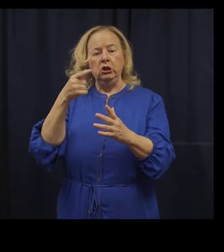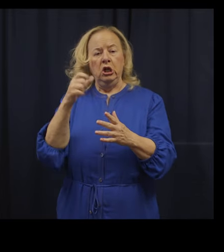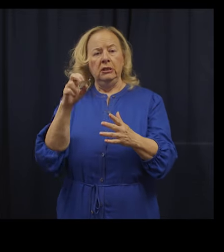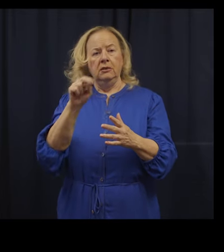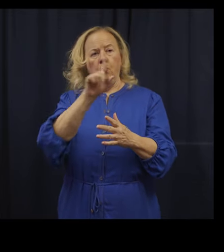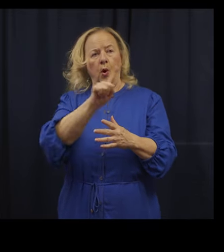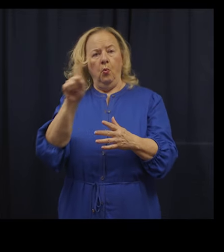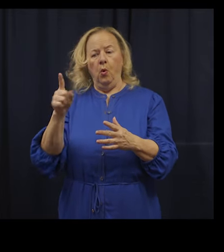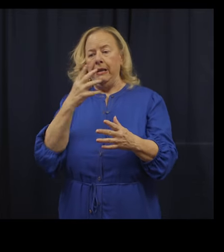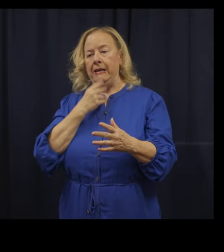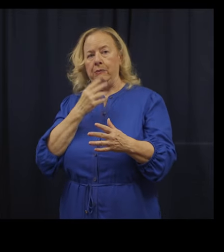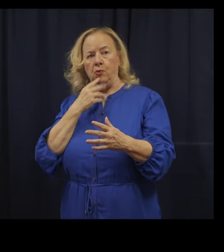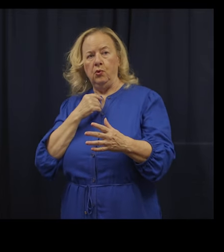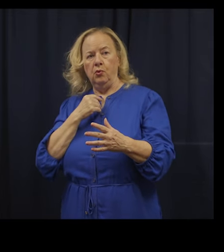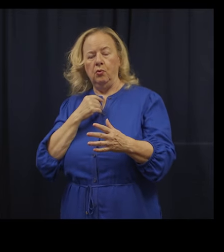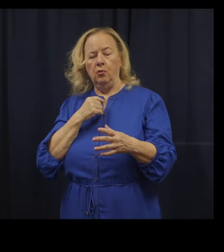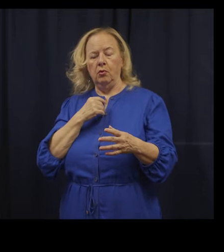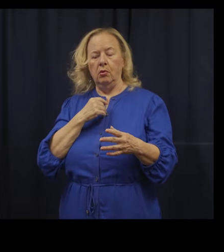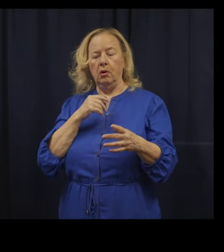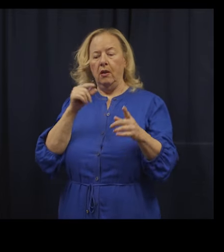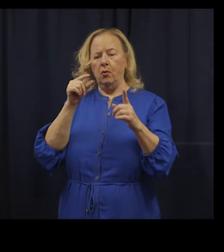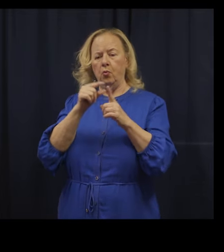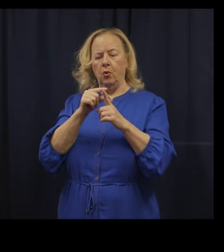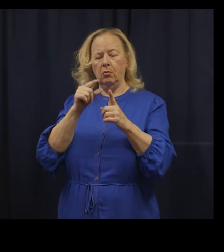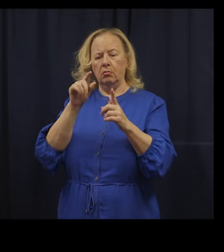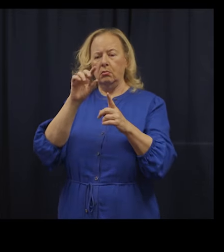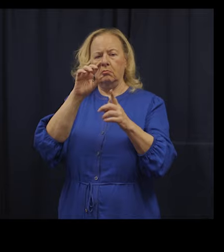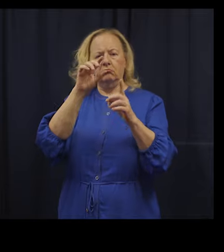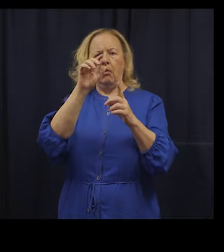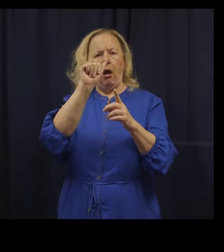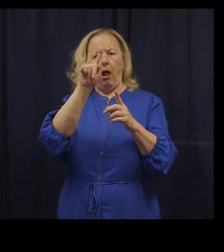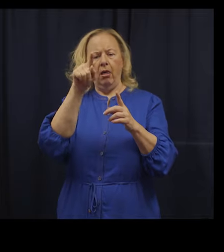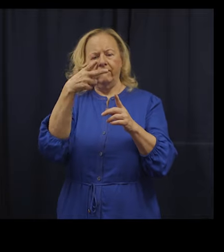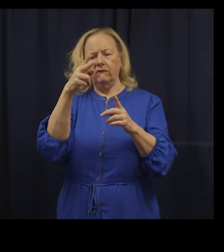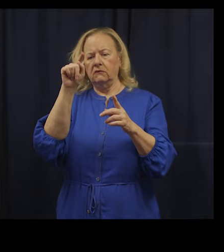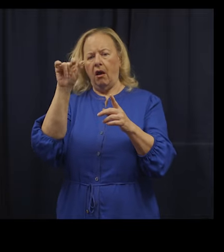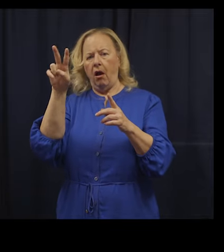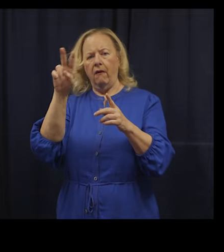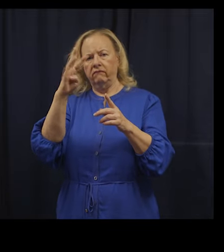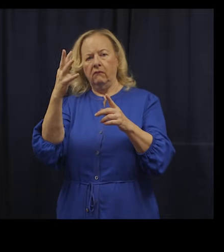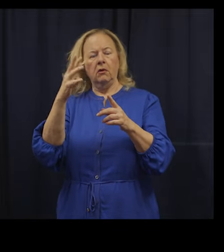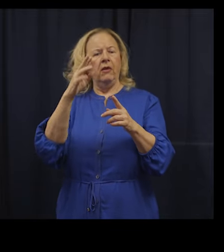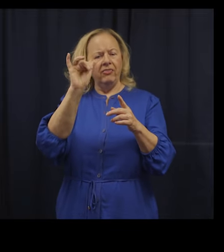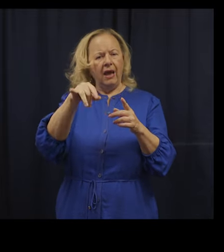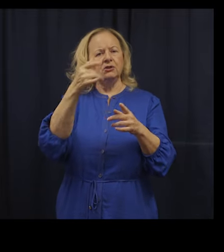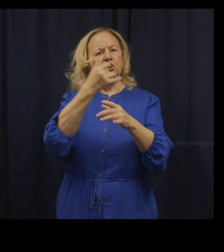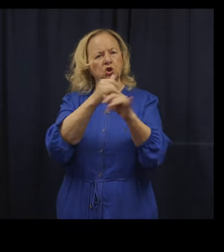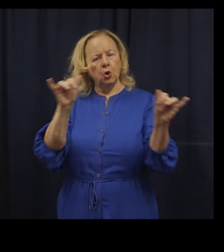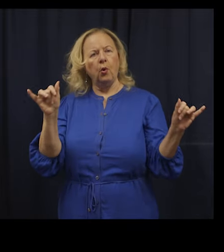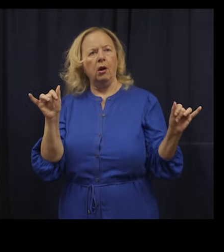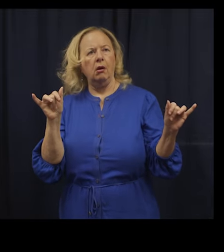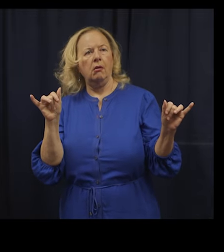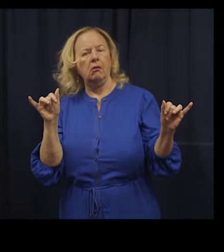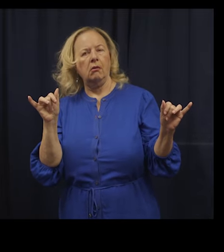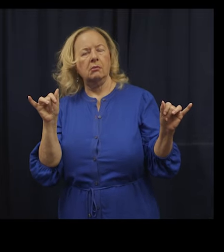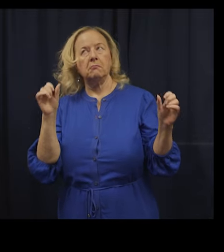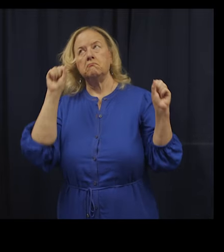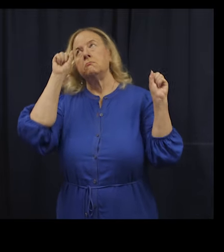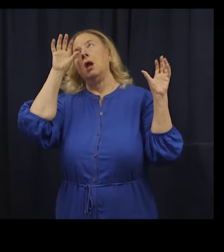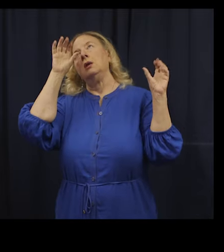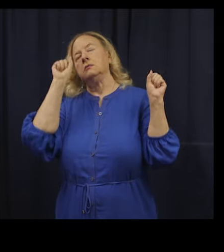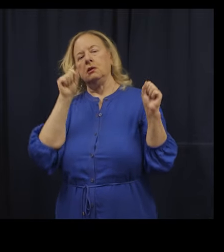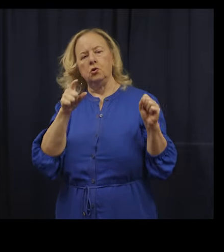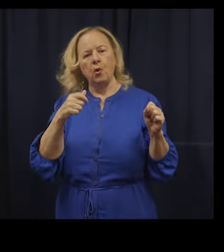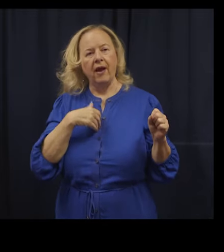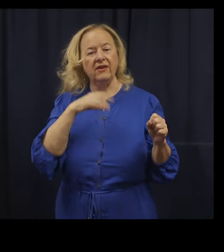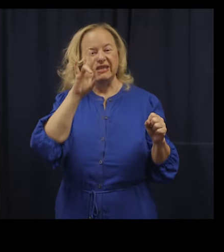Hebrew, and the fourth word is Aleph Tav, and that's Yeshua. So it's just amazing that you